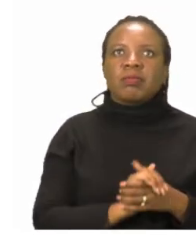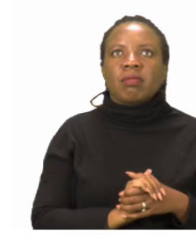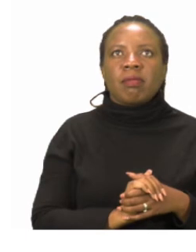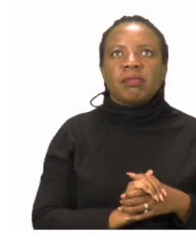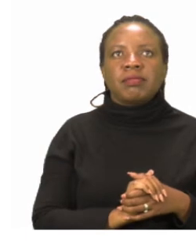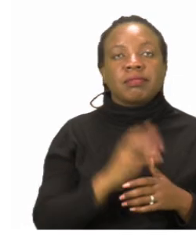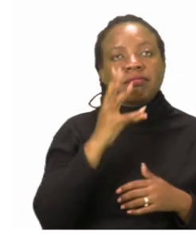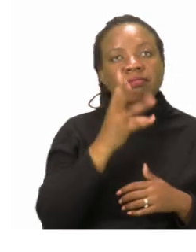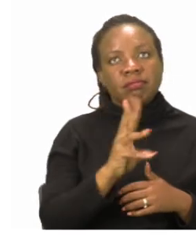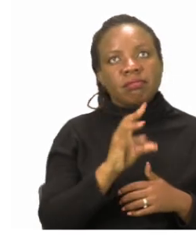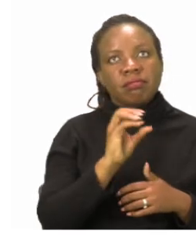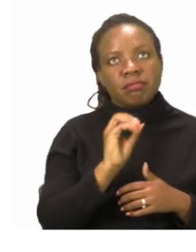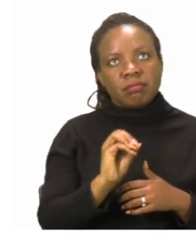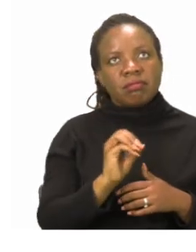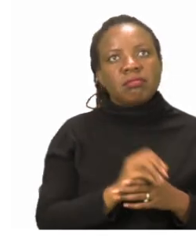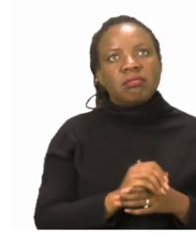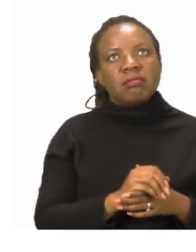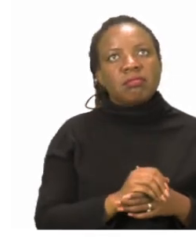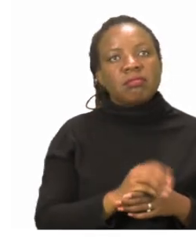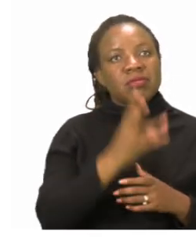Number 60. 60.